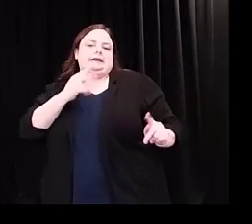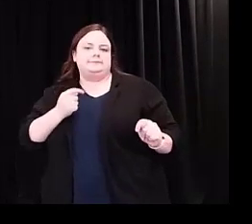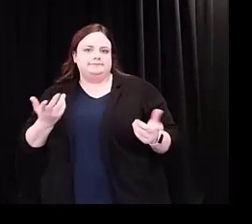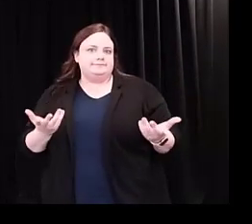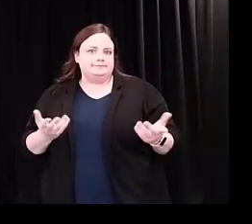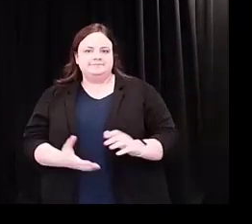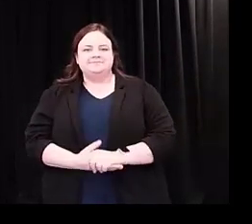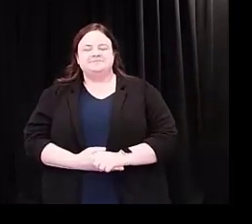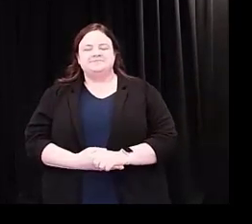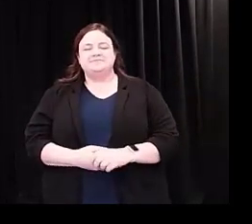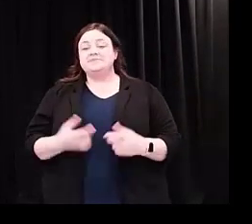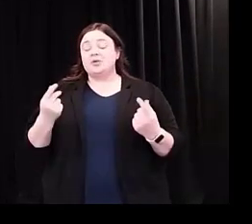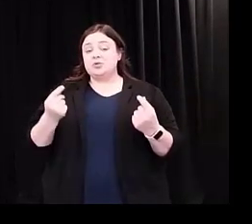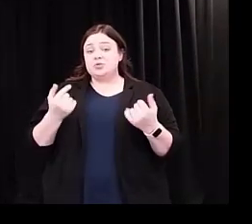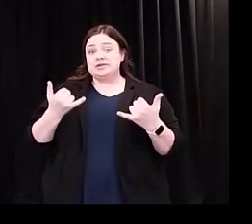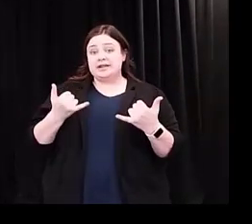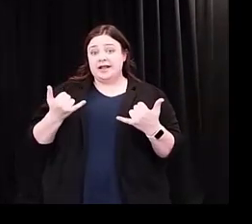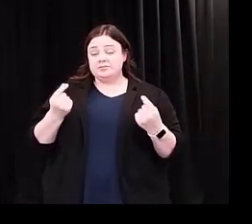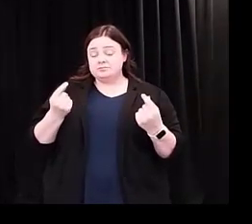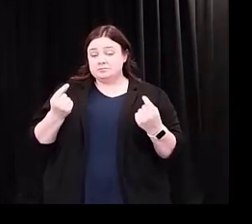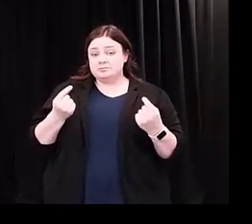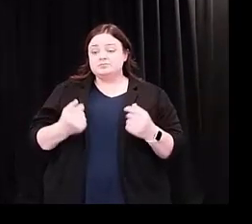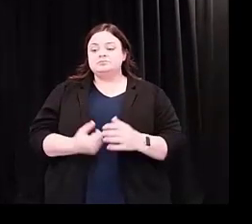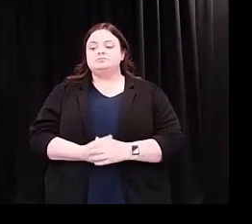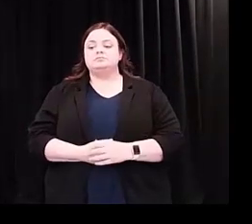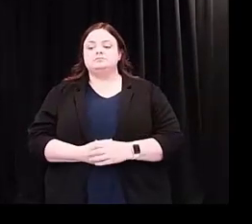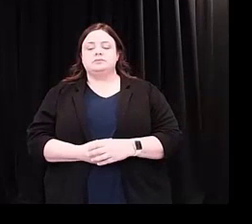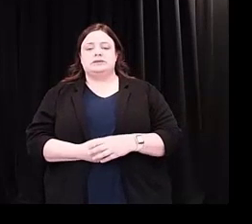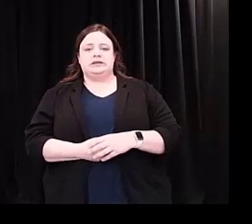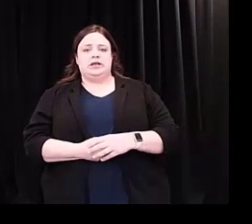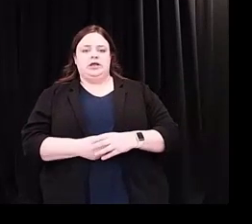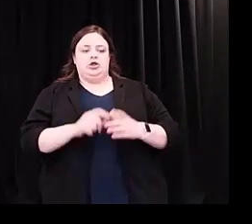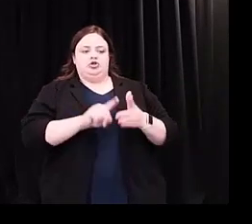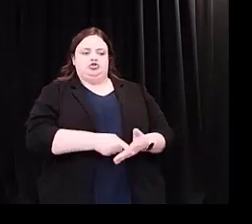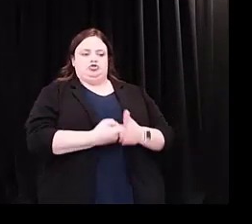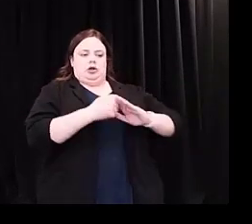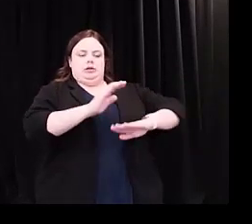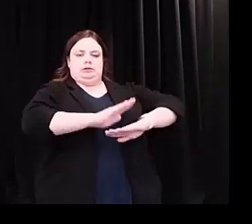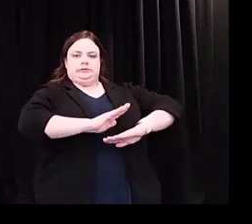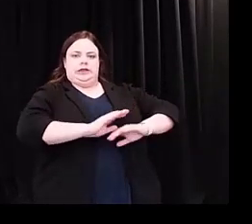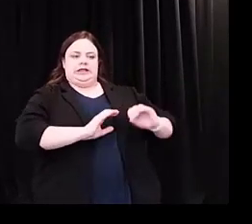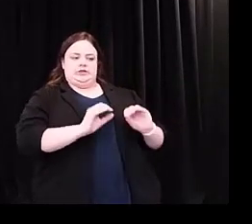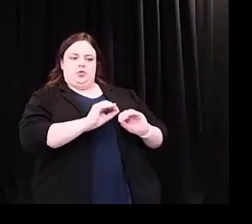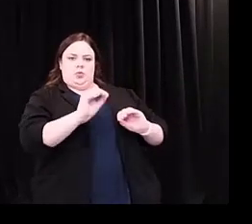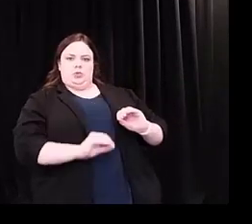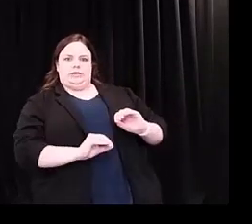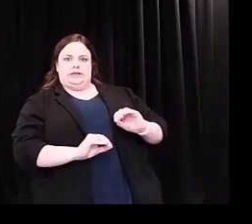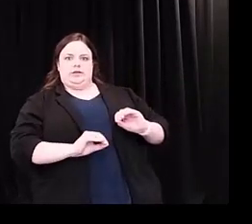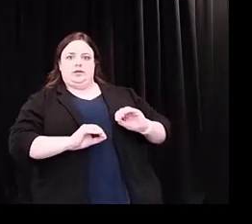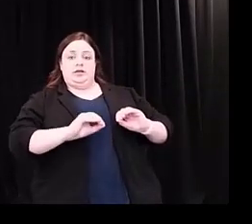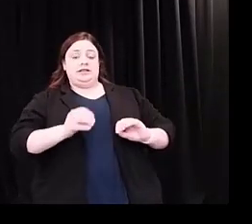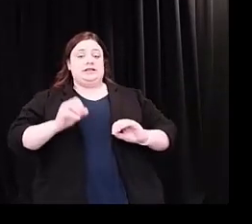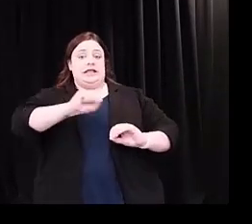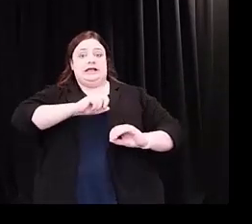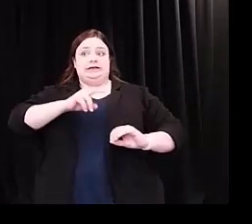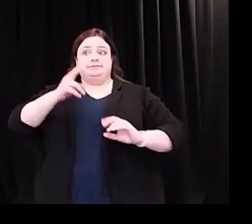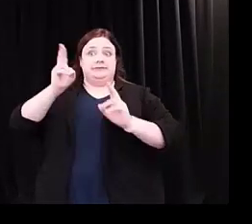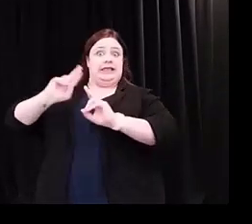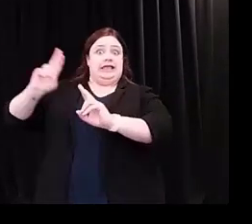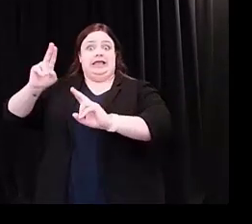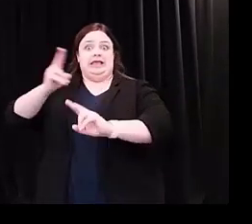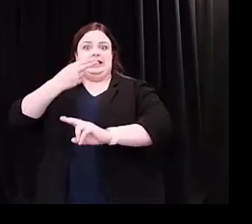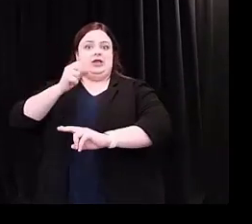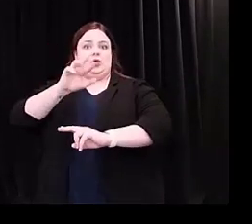So what we're going to do today is go from 0% to hero 100%. This is a quote by